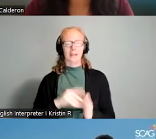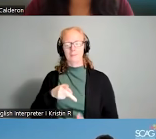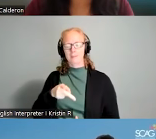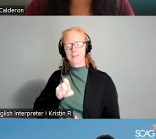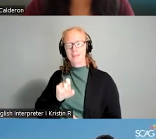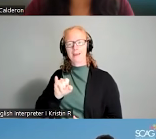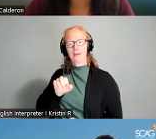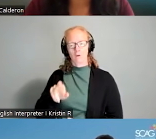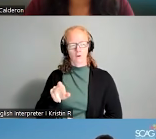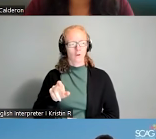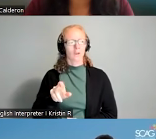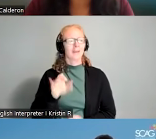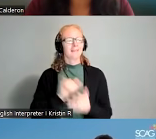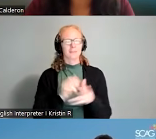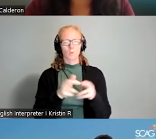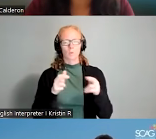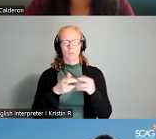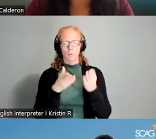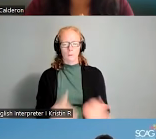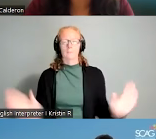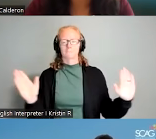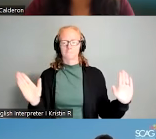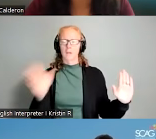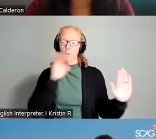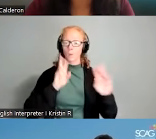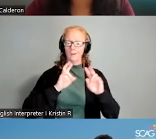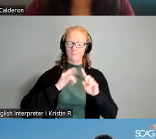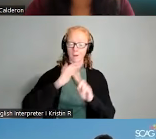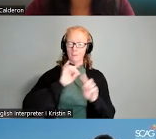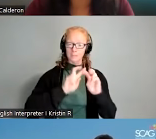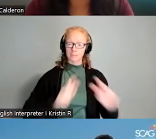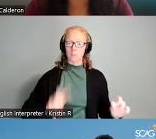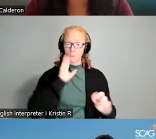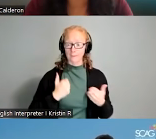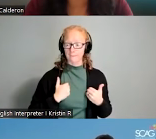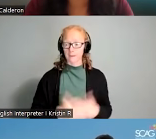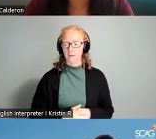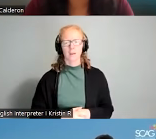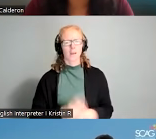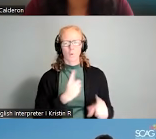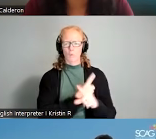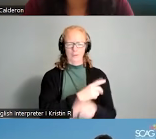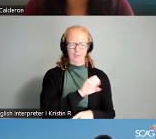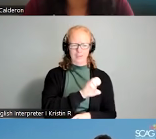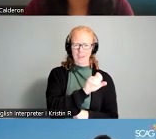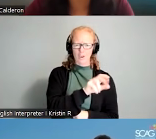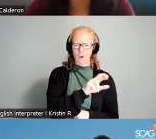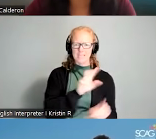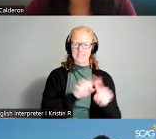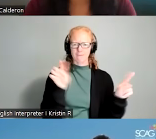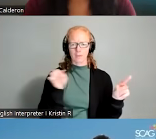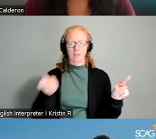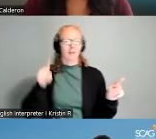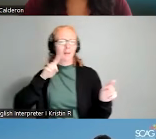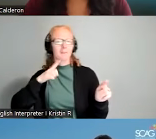provide a region-wide environmental assessment, and this is a little bit different from a regular EIR in that our analysis